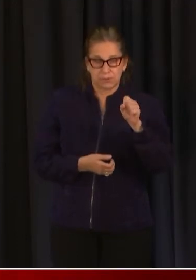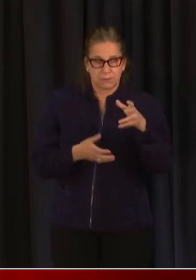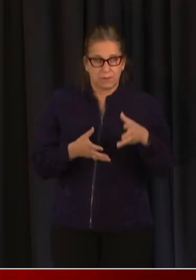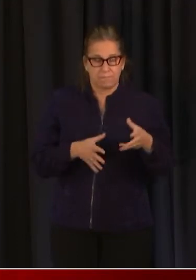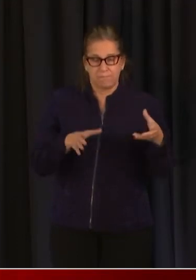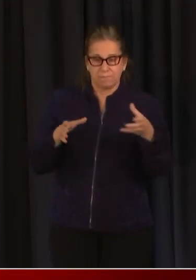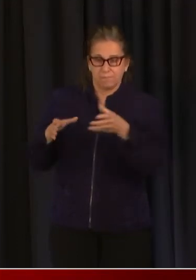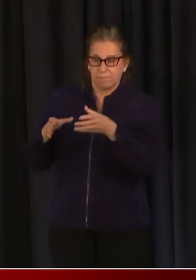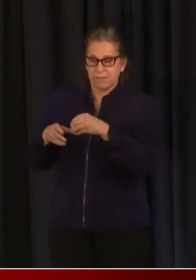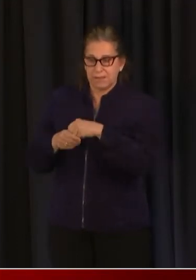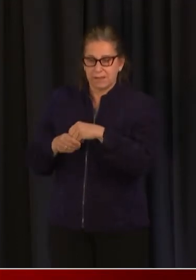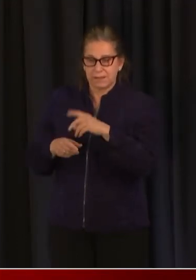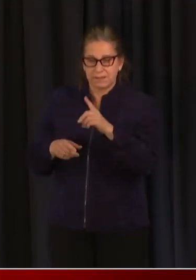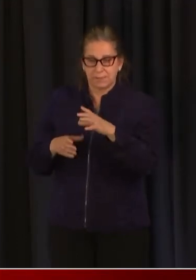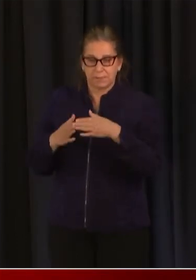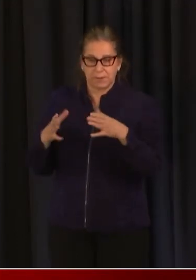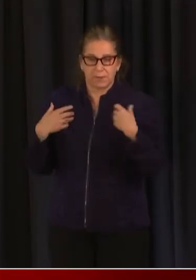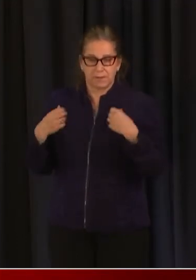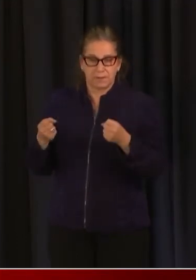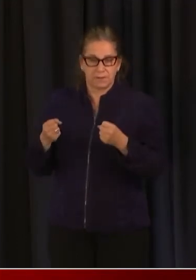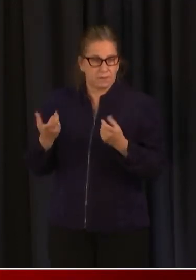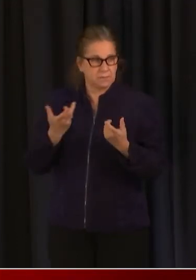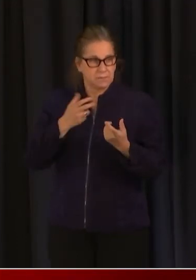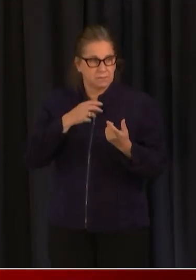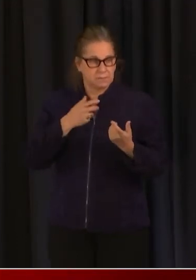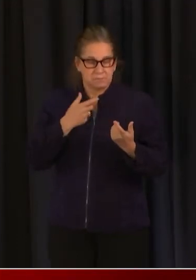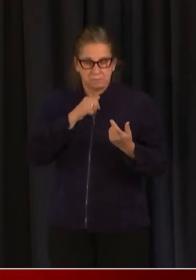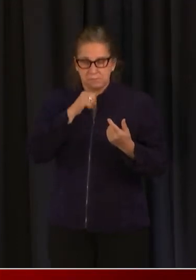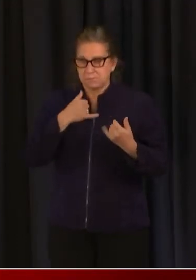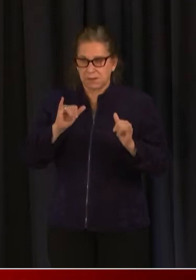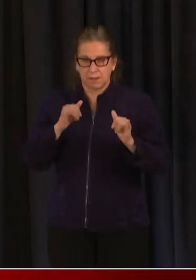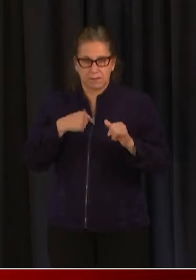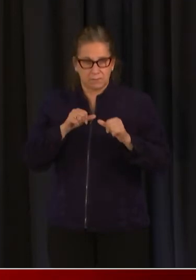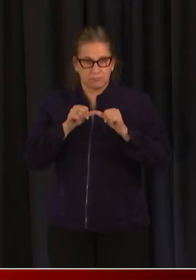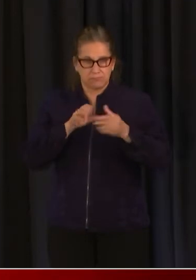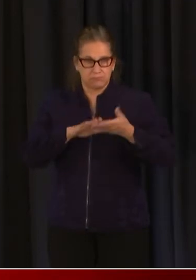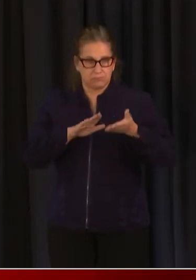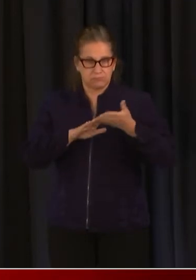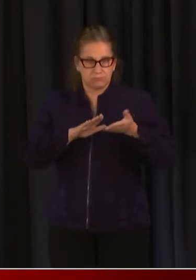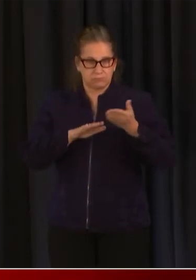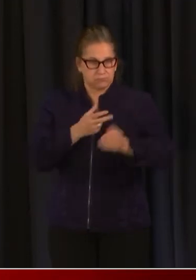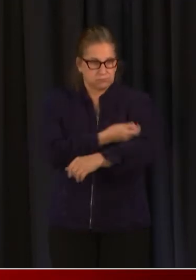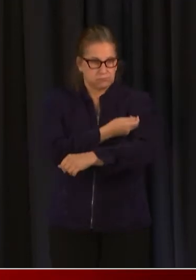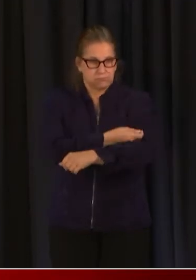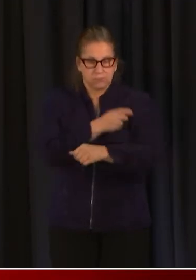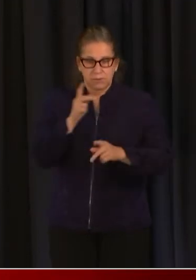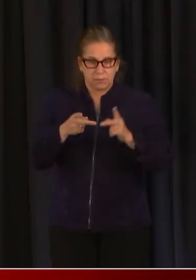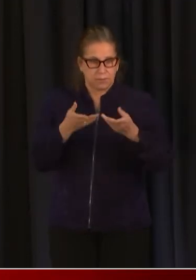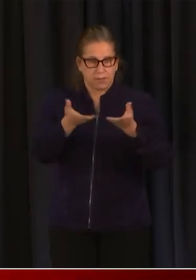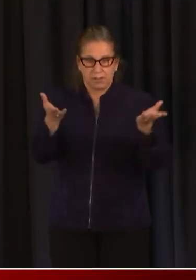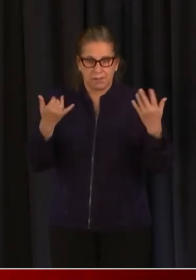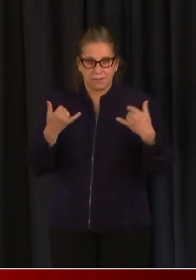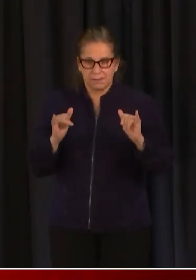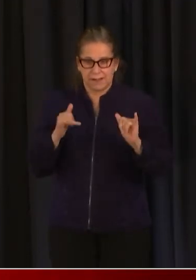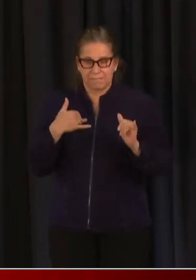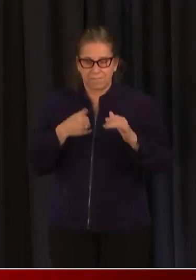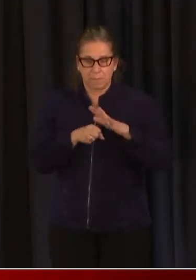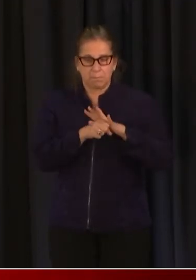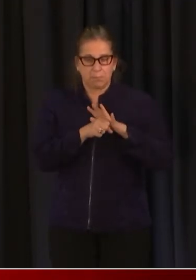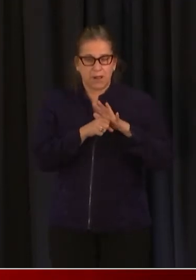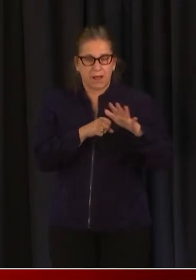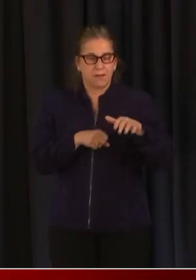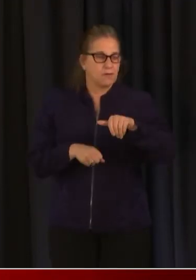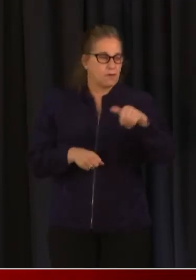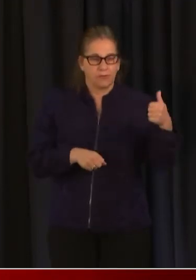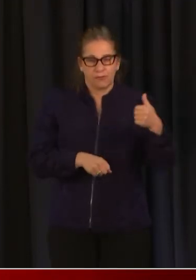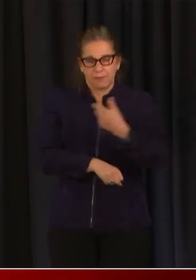control, and that has not impacted our ability to continue to offer a vaccine to everyone who wants one, given the amounts of Moderna and Pfizer.